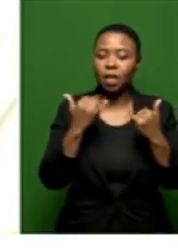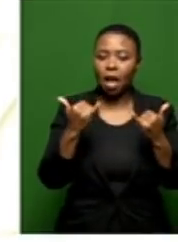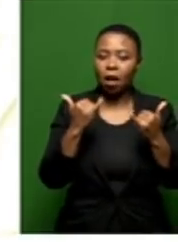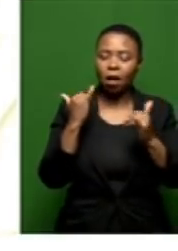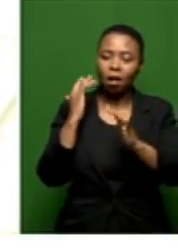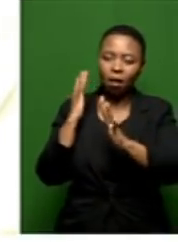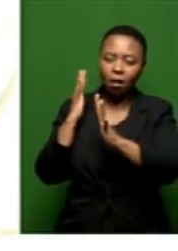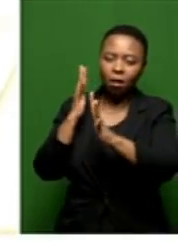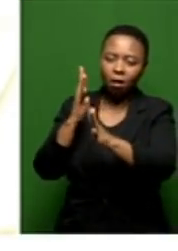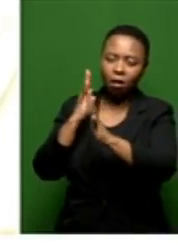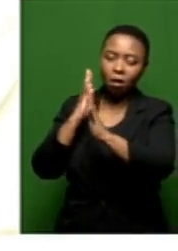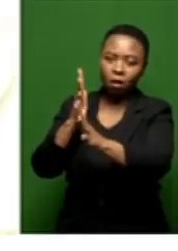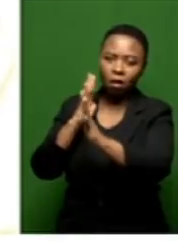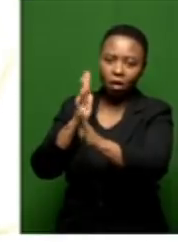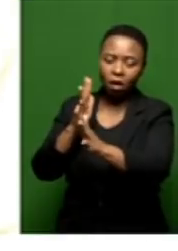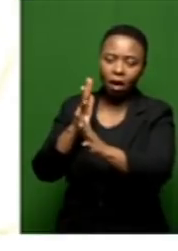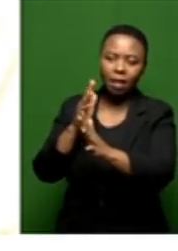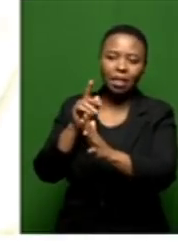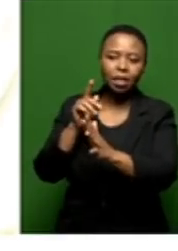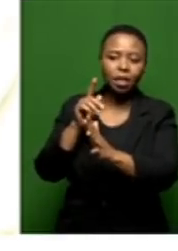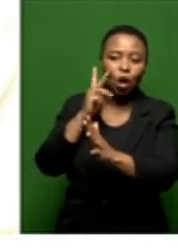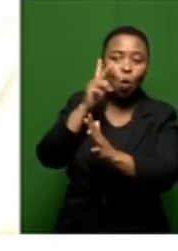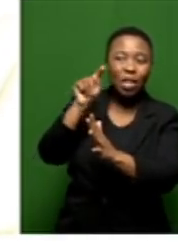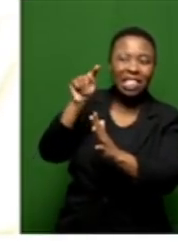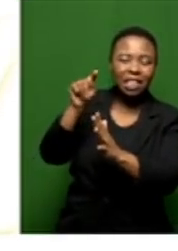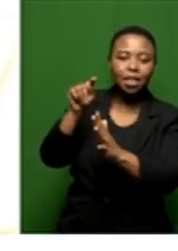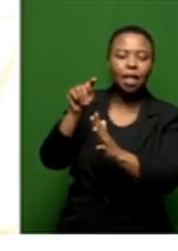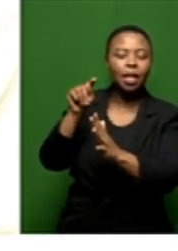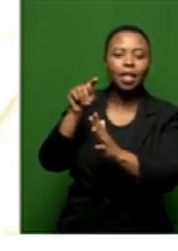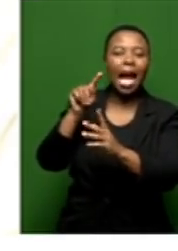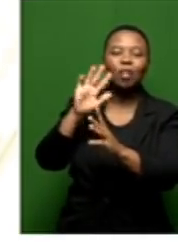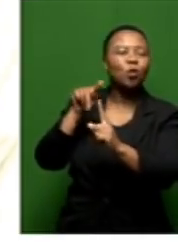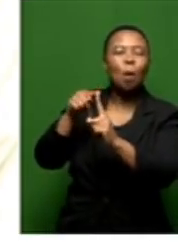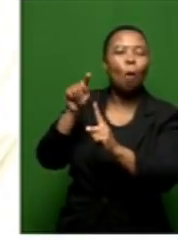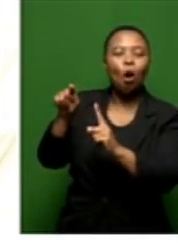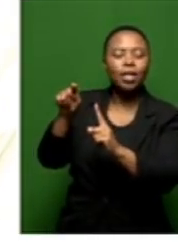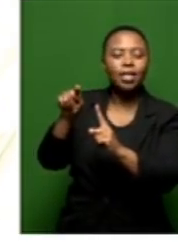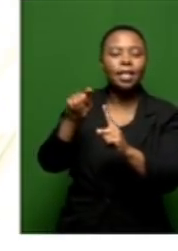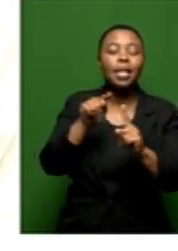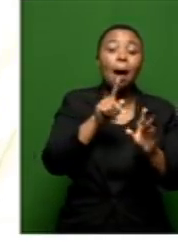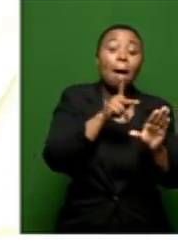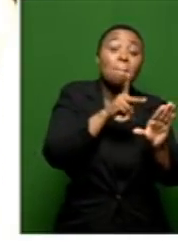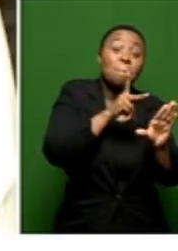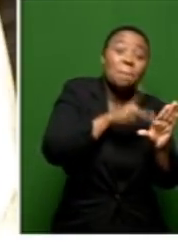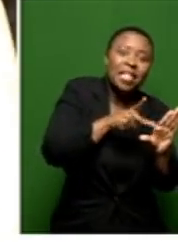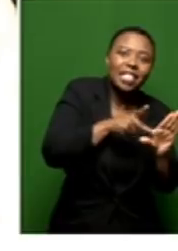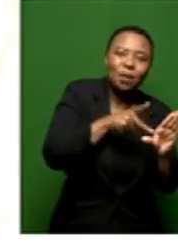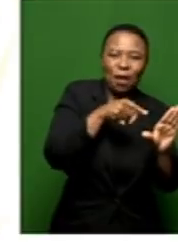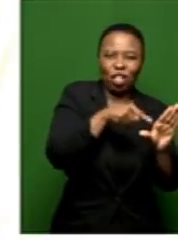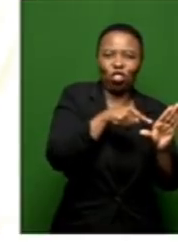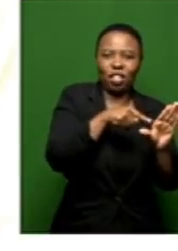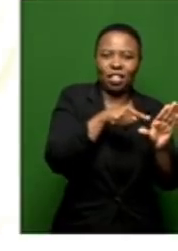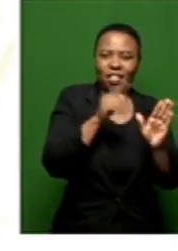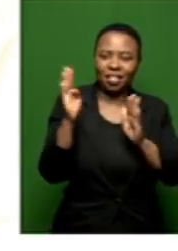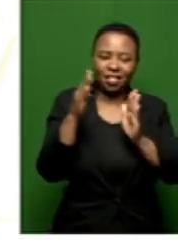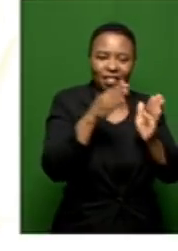voter turnout misses the point. What we should be looking at is the participation rate. Remember, when you're